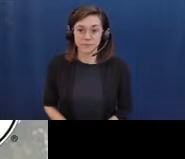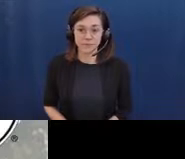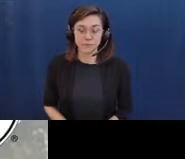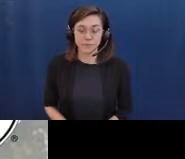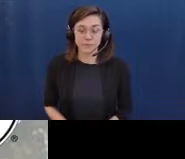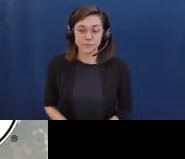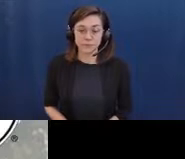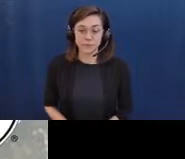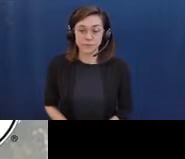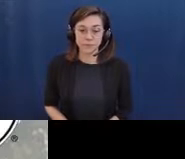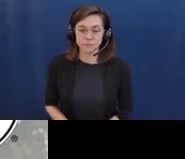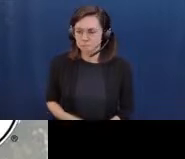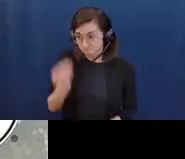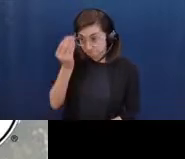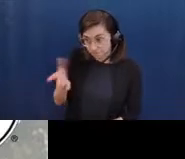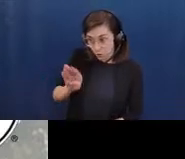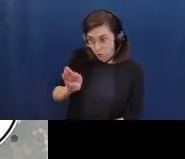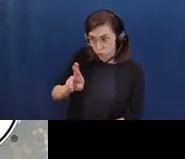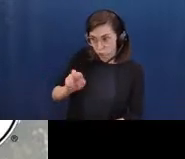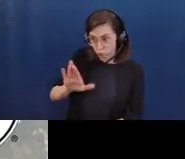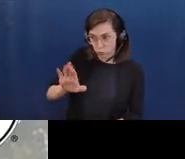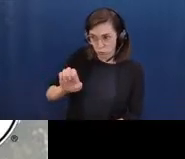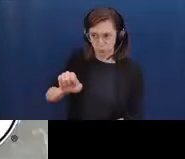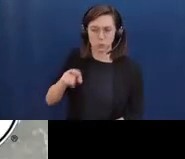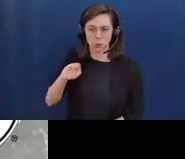You will need to unmute.